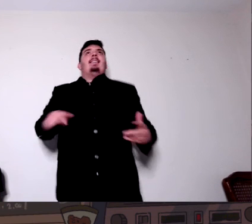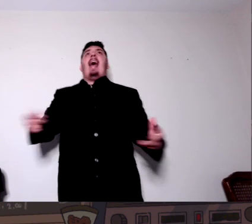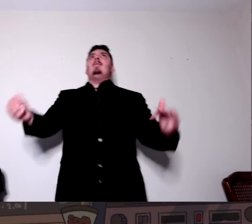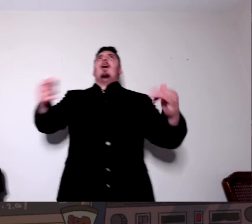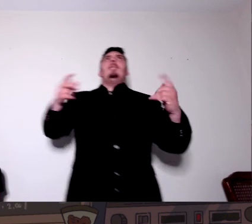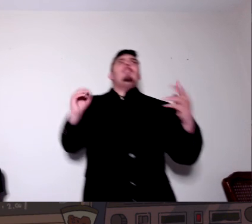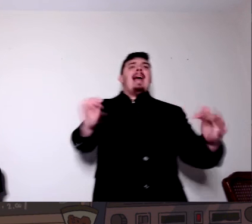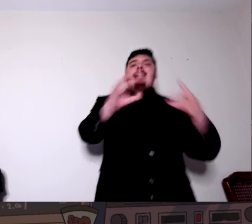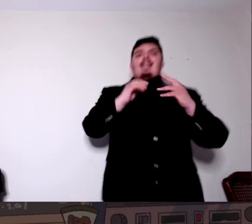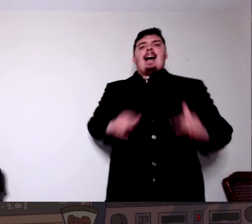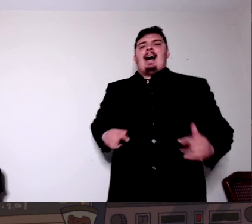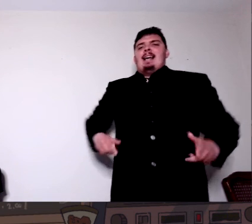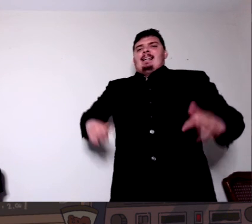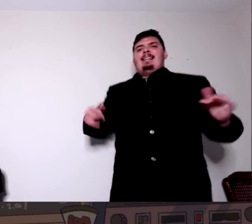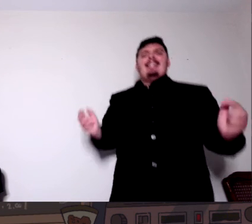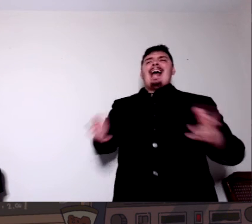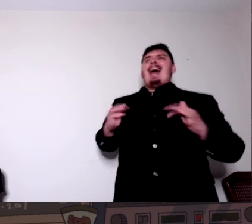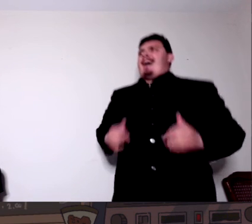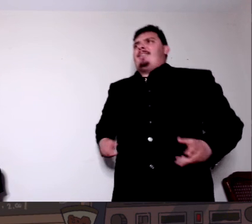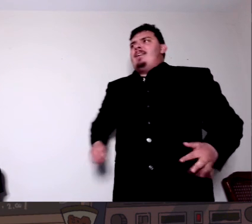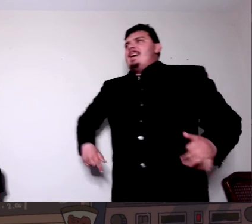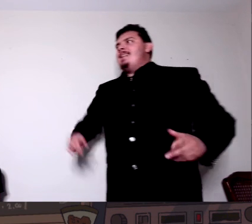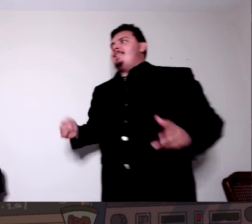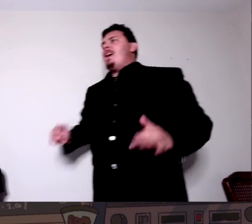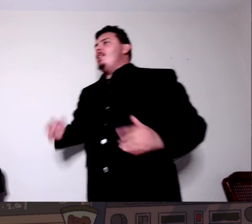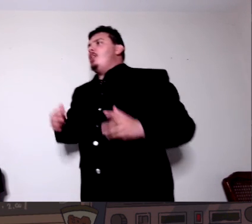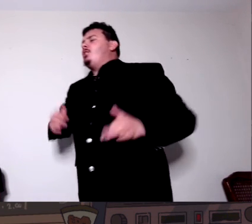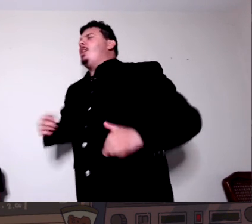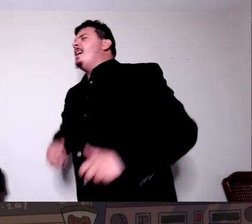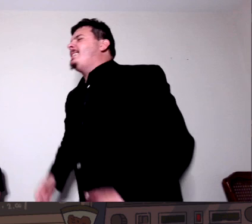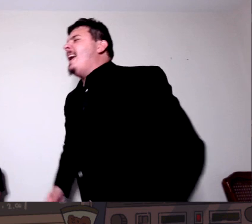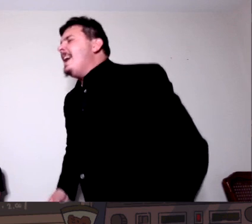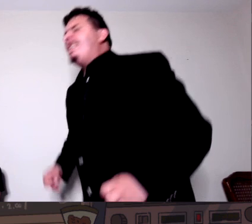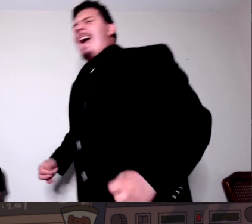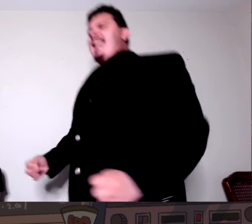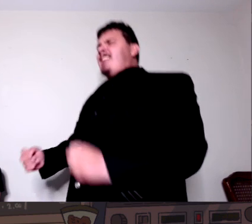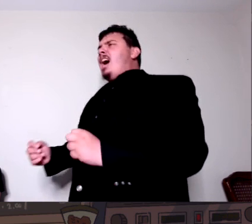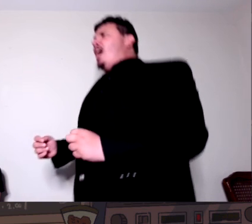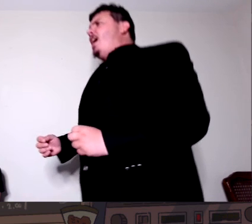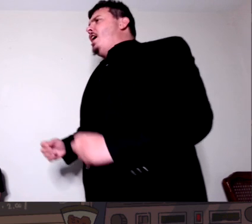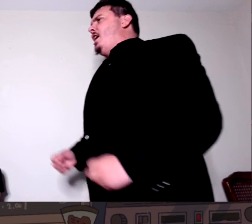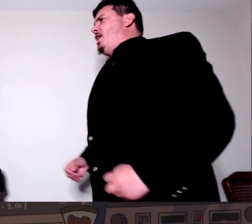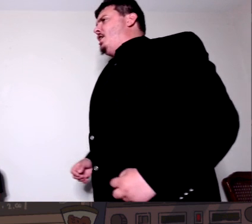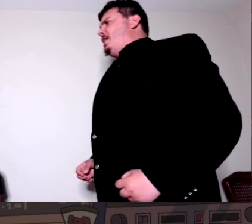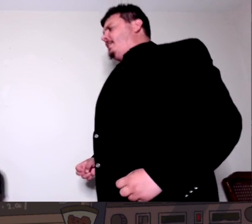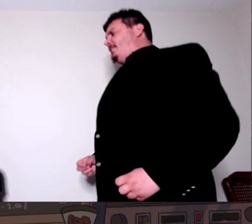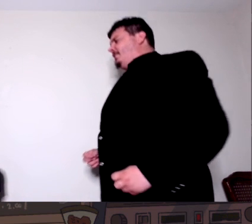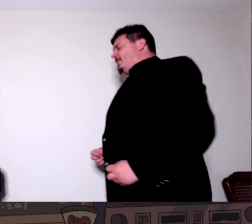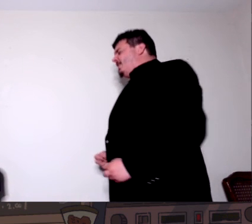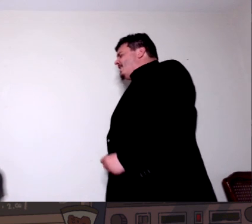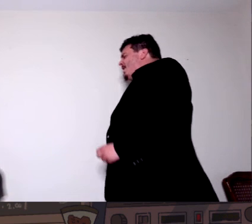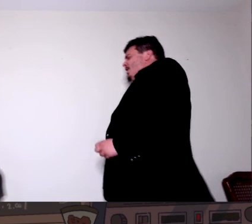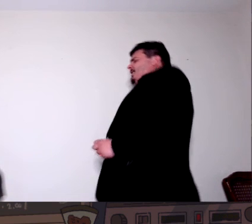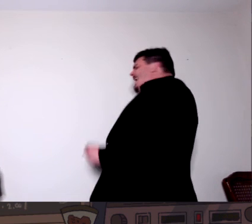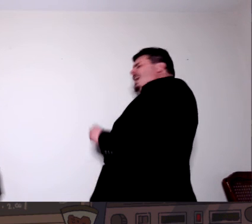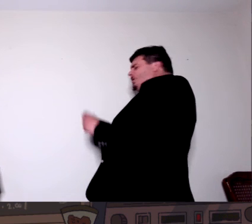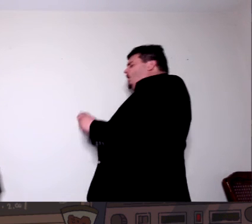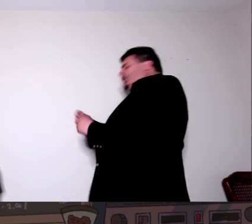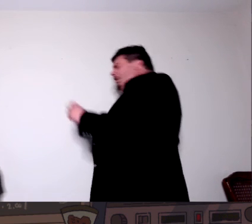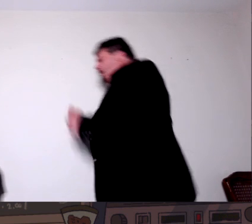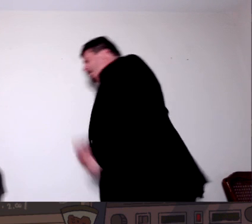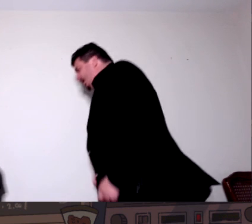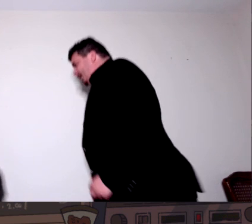Some people say they will make you laugh until you start saying daddy daughter.